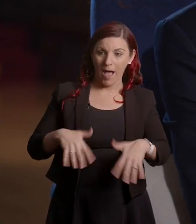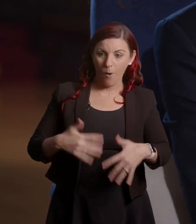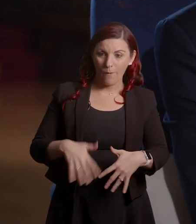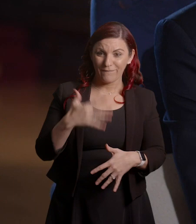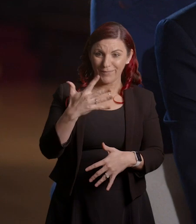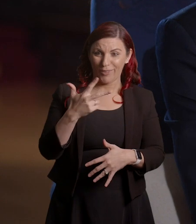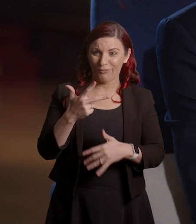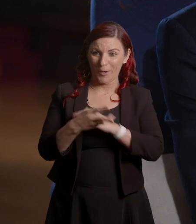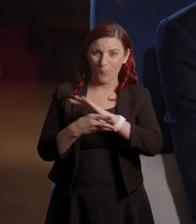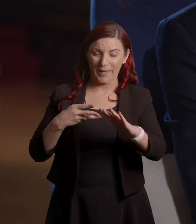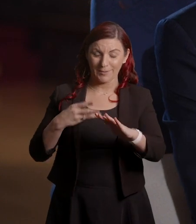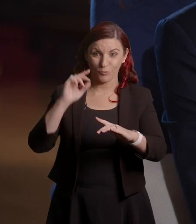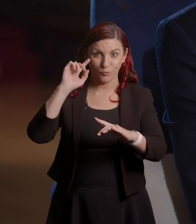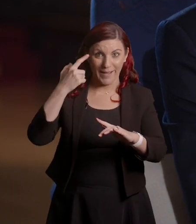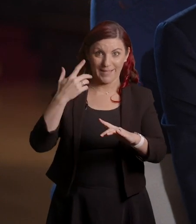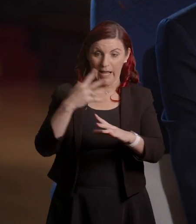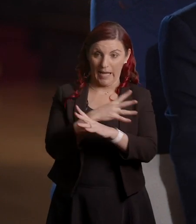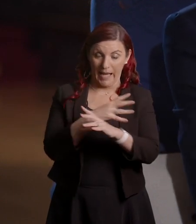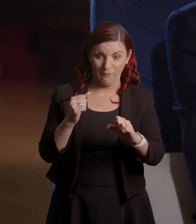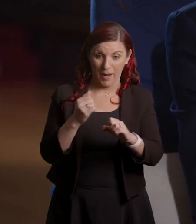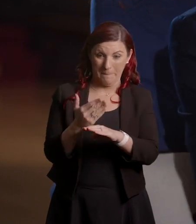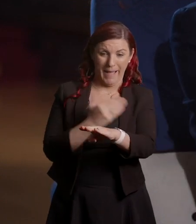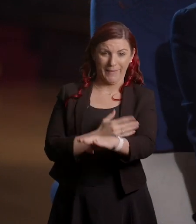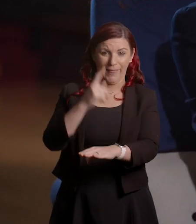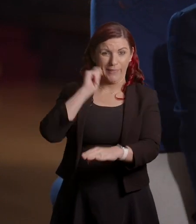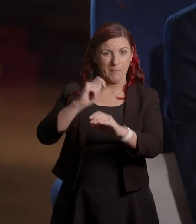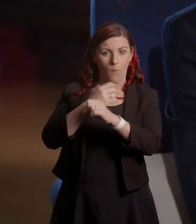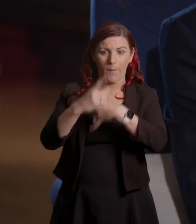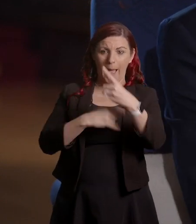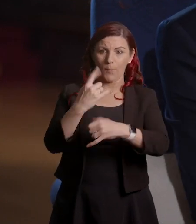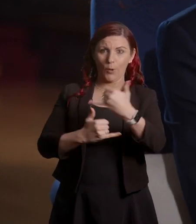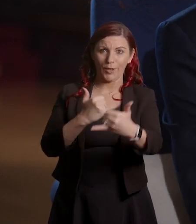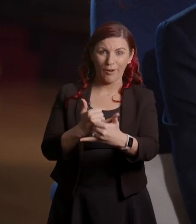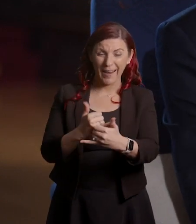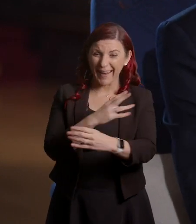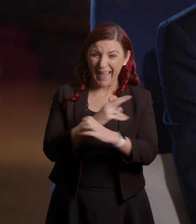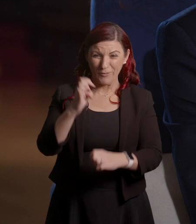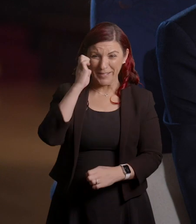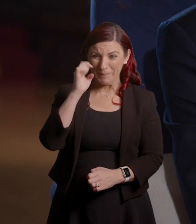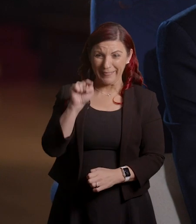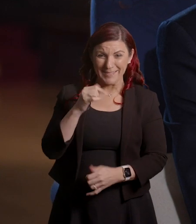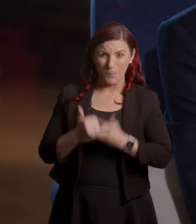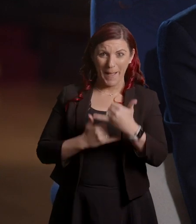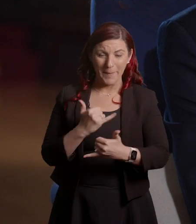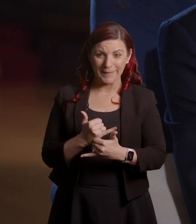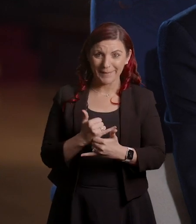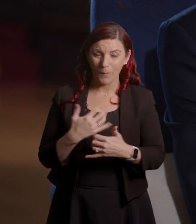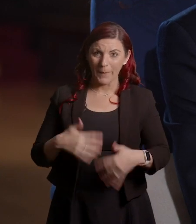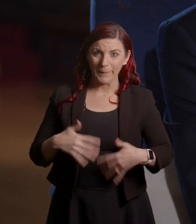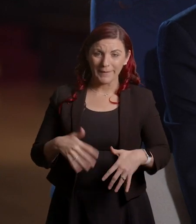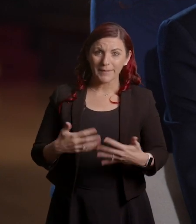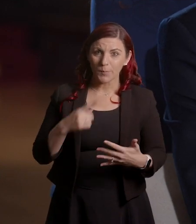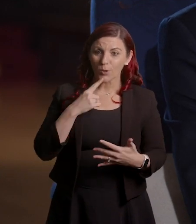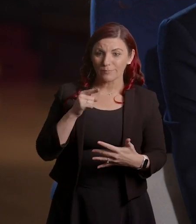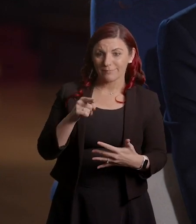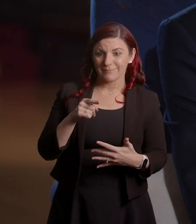a 53 weeks it has been, a crazy 53 weeks. I mean, little did we all know back December 12 months ago what was coming down the line over the next 12 months.